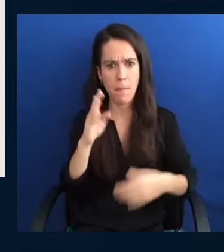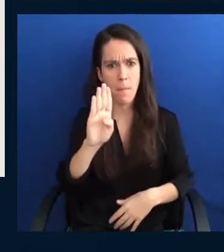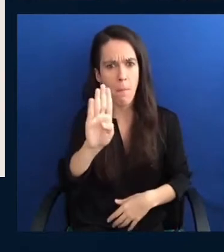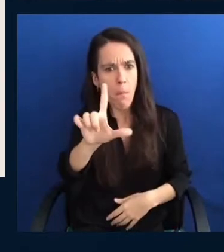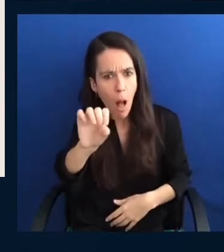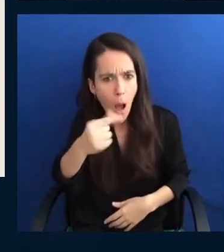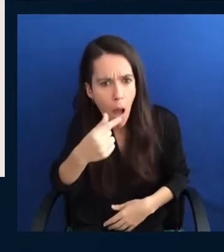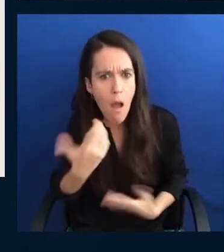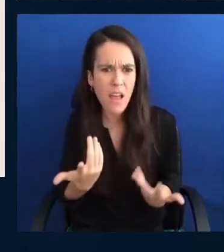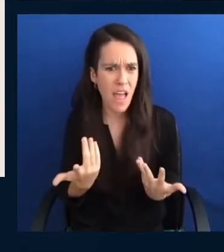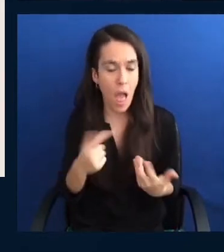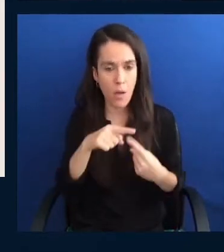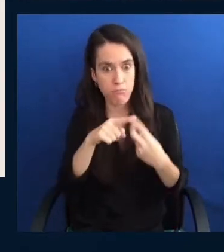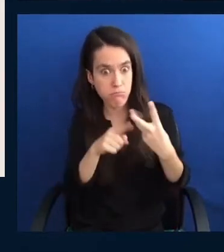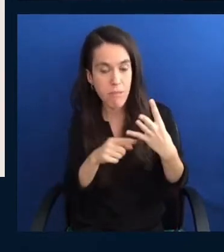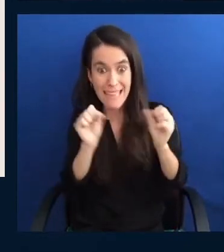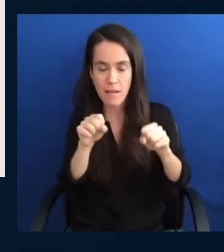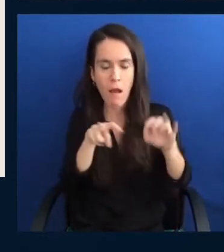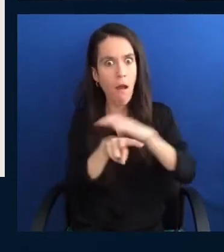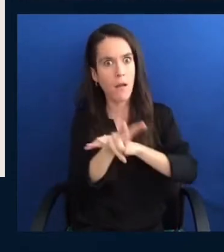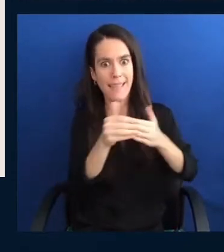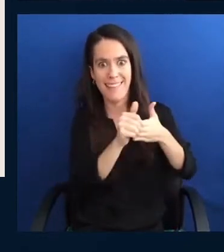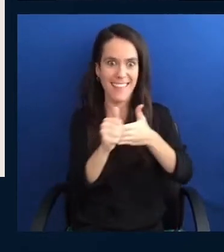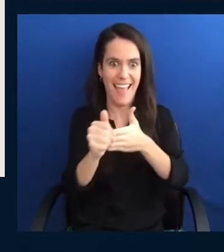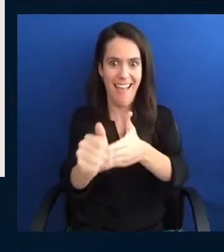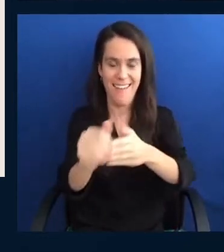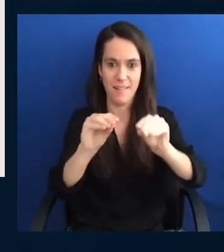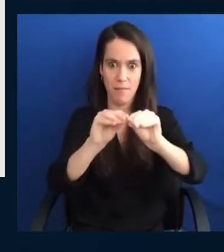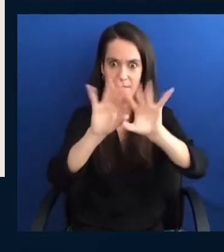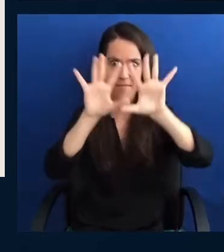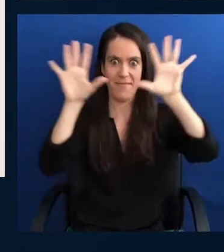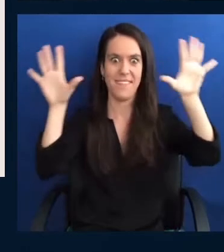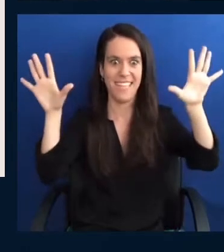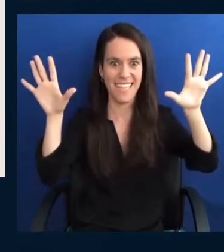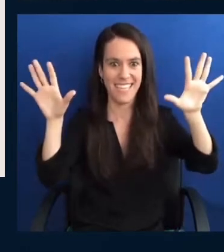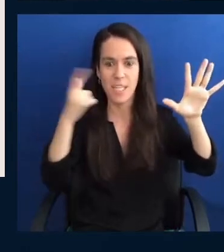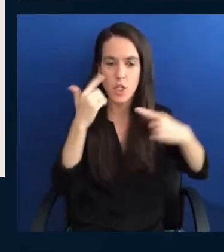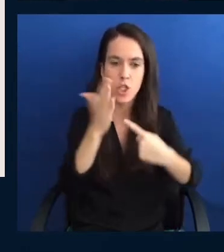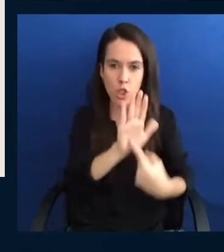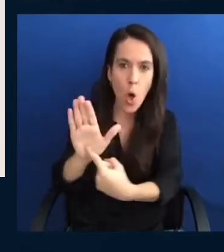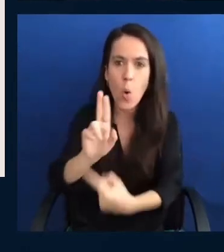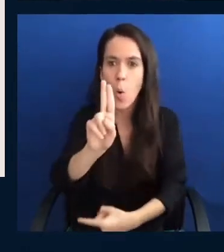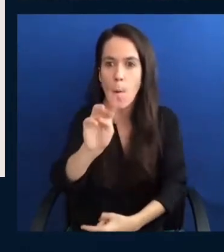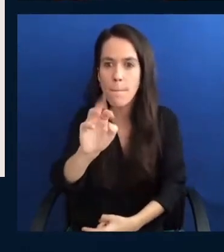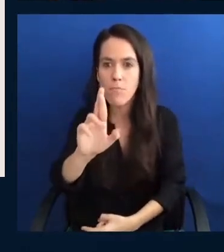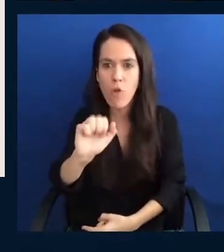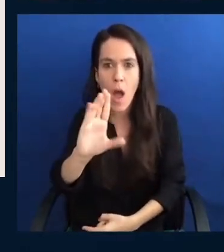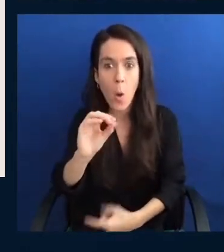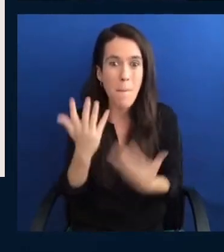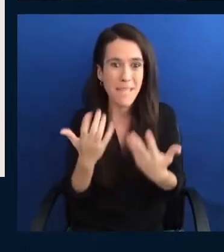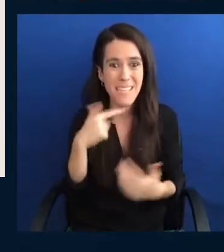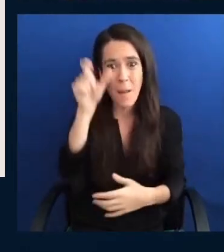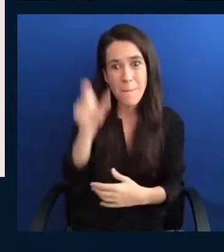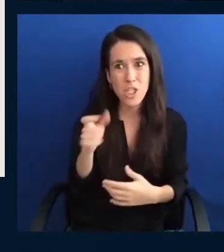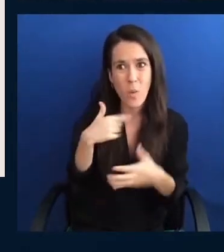editors, Uno is a great showcase for that. If you're just trying to show off Umbraco to a potential client, instead of spinning up your